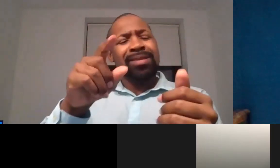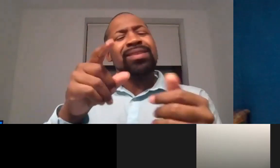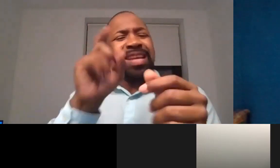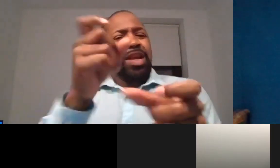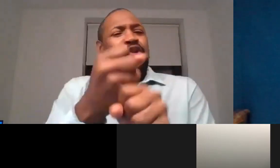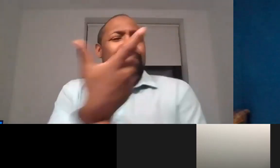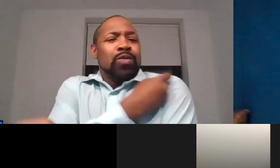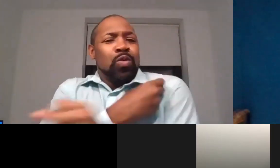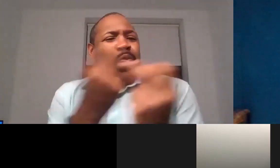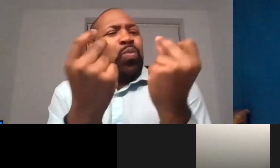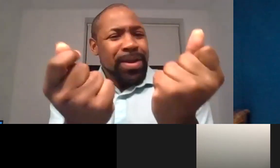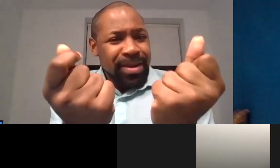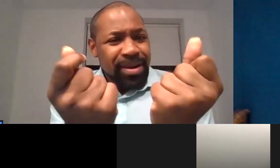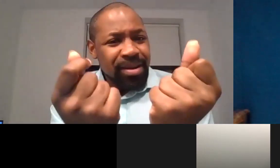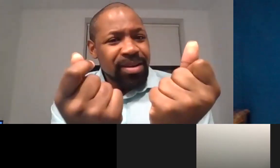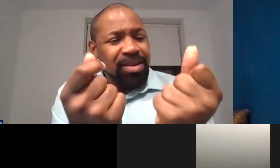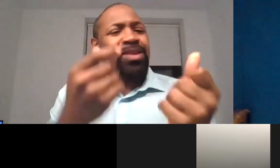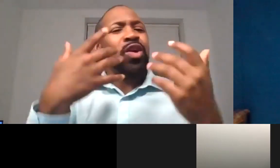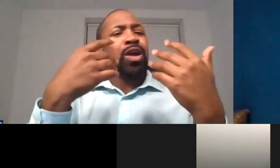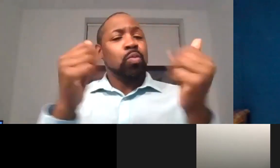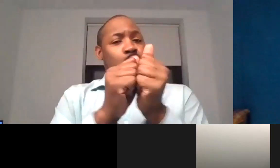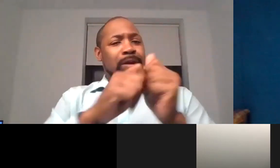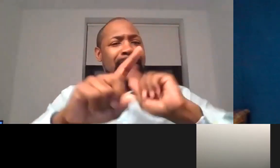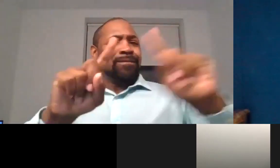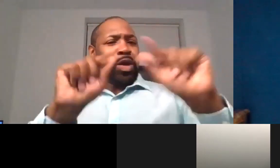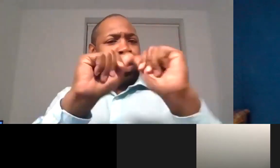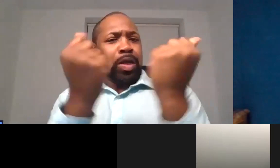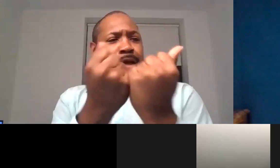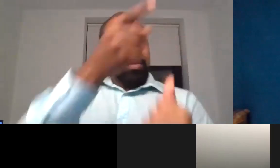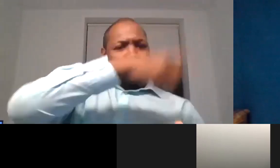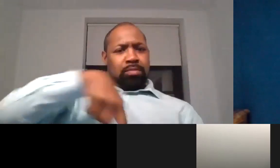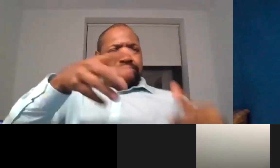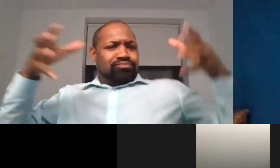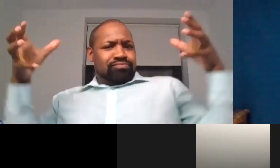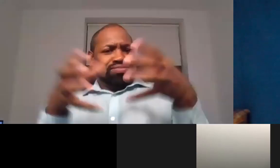And people who work with people with disabilities should get the vaccine quicker,